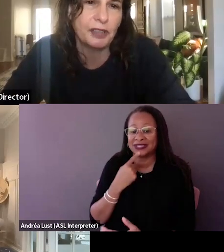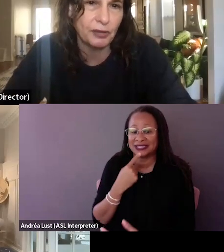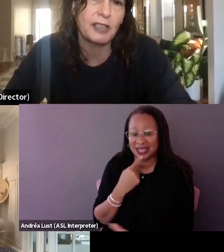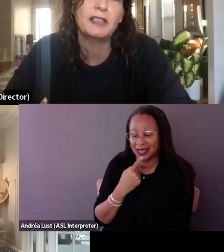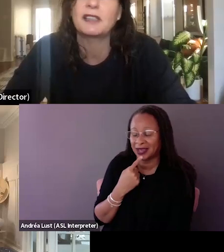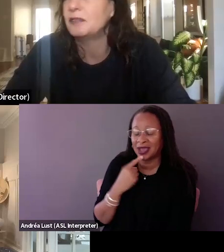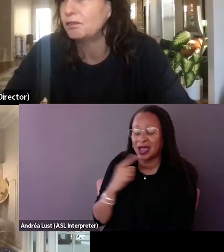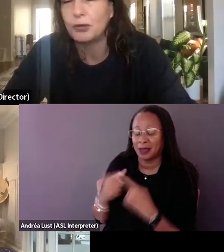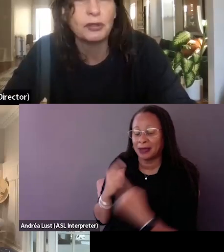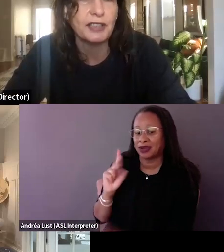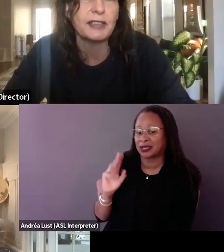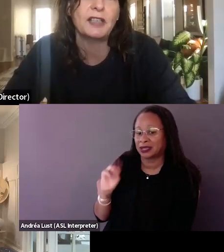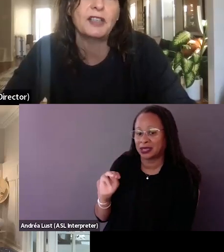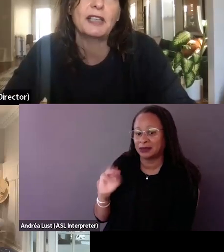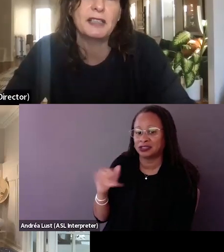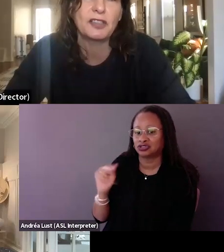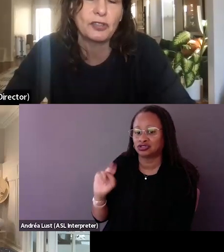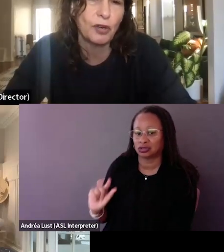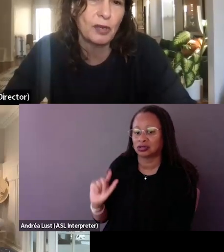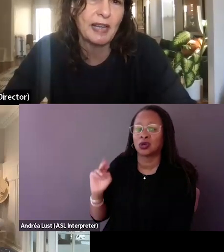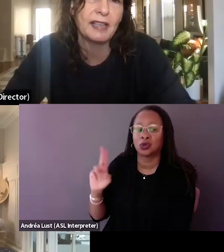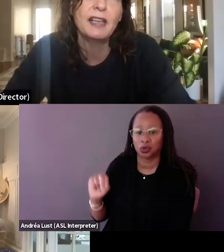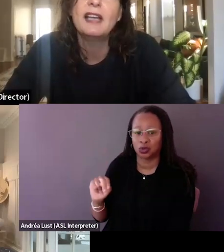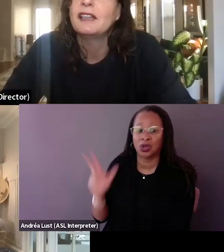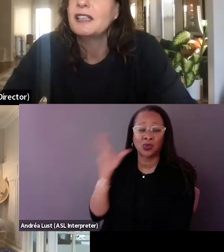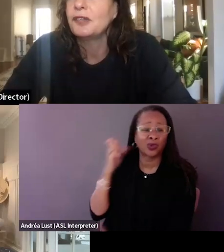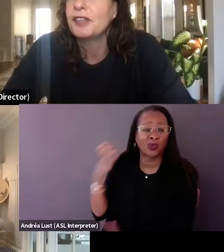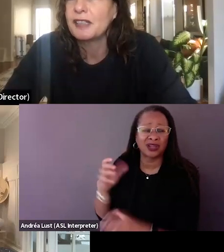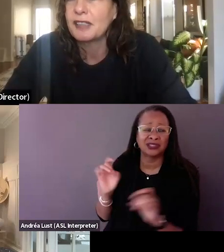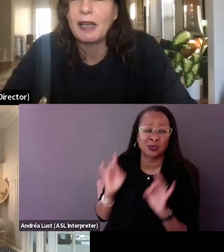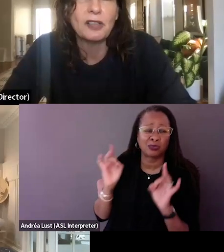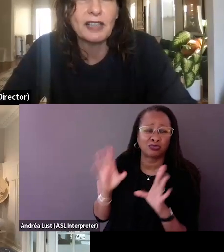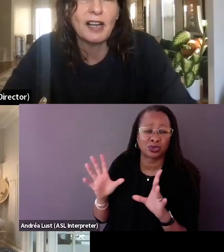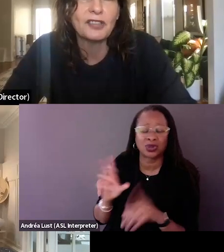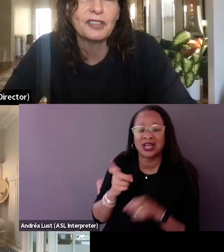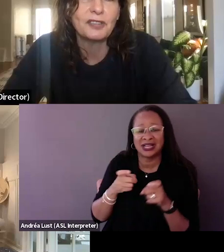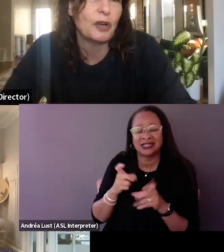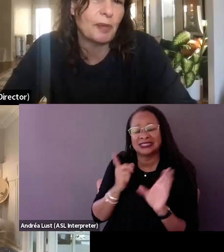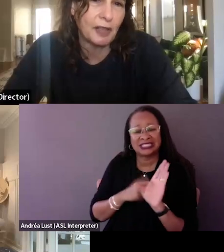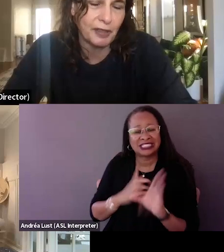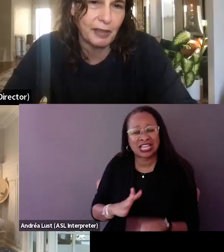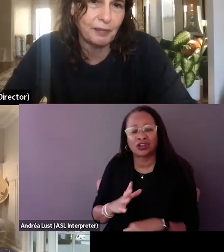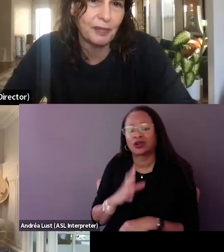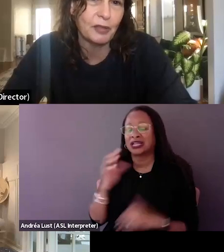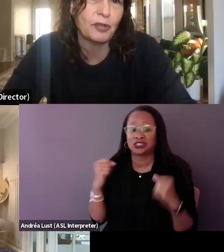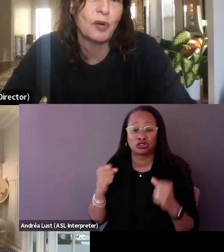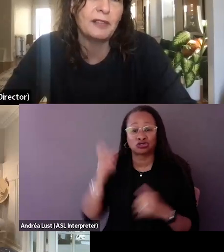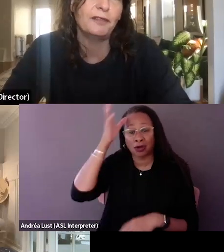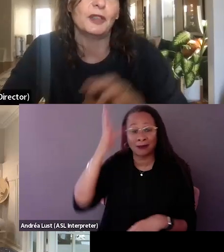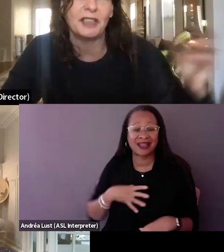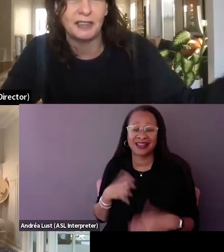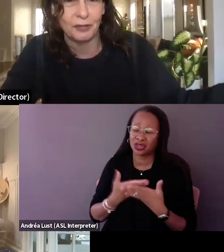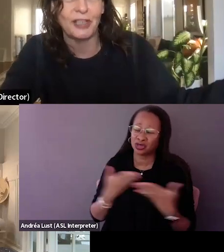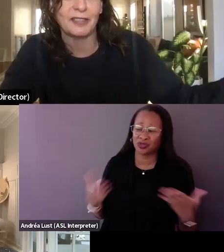we hear on the news, that he is a brutal dictator, that he is a strong man. These are things that by all accounts don't bother him. The